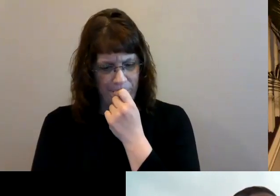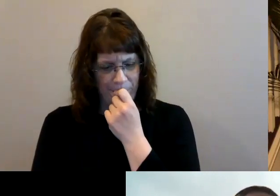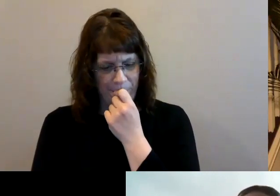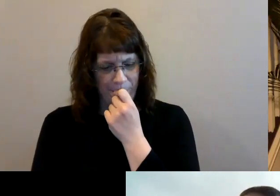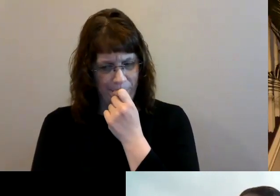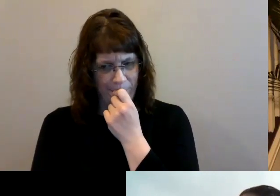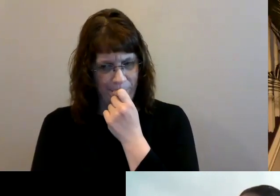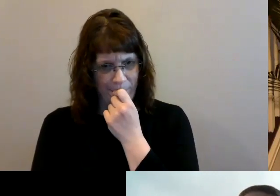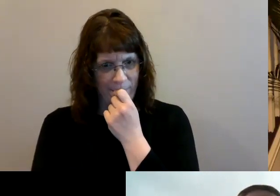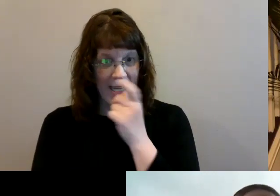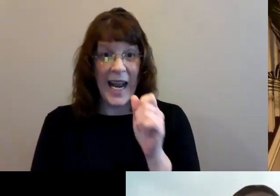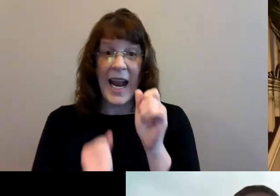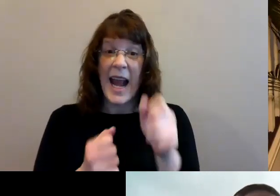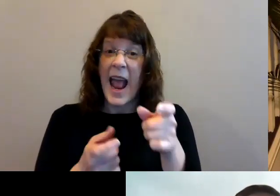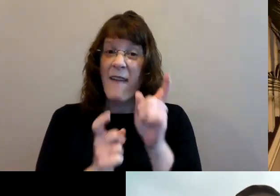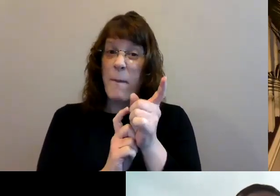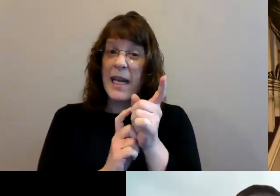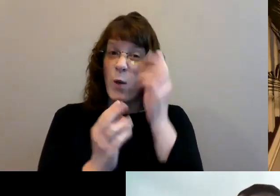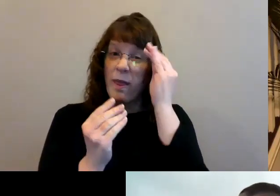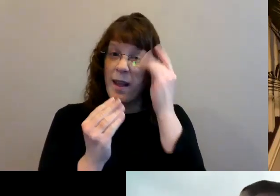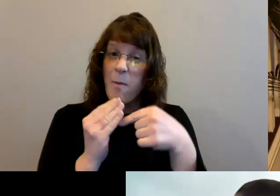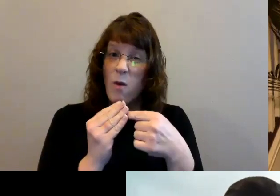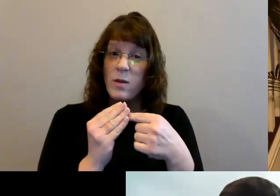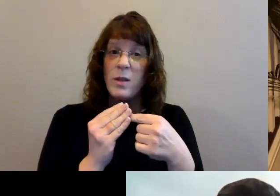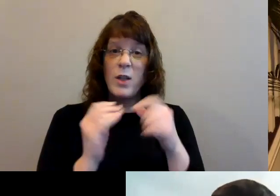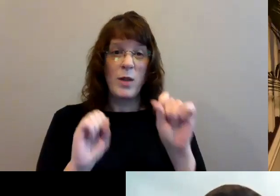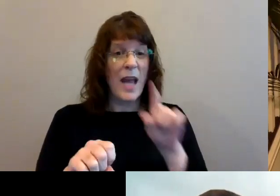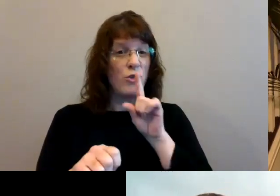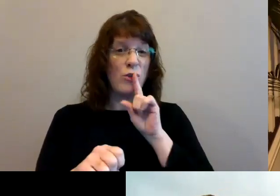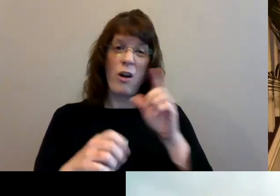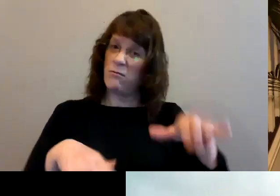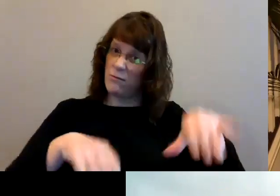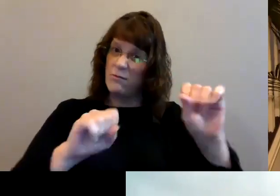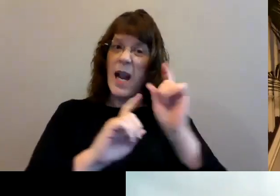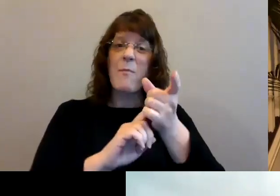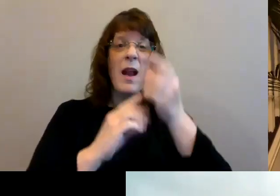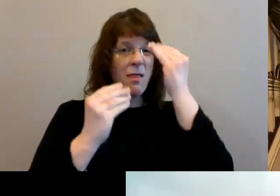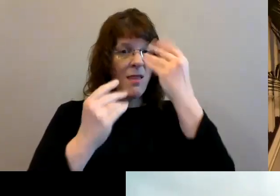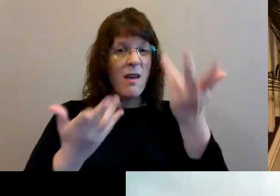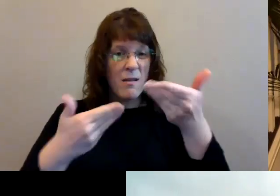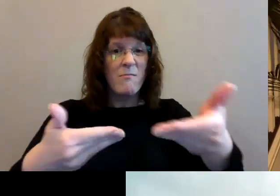Okay, do I have a minute to think about this? You can take a minute, you can take a beat. Sure.